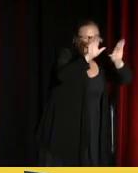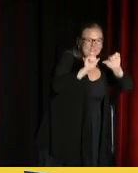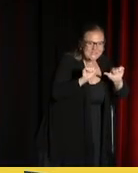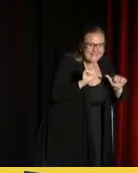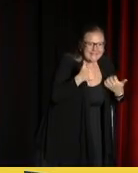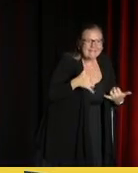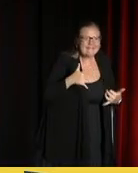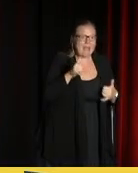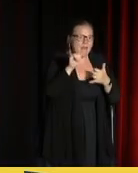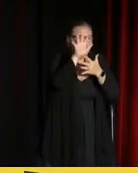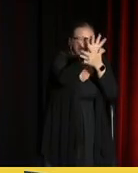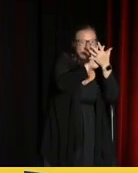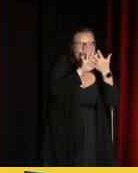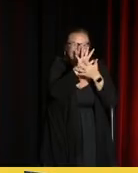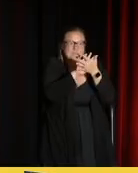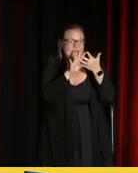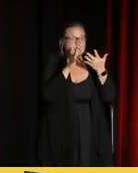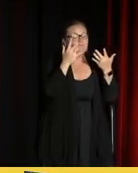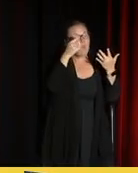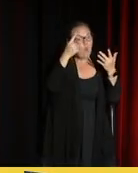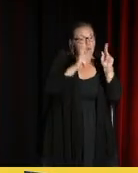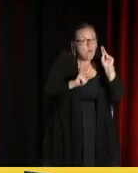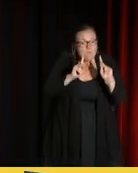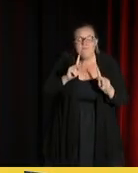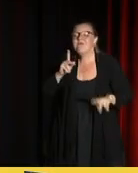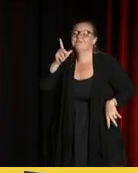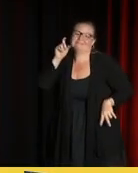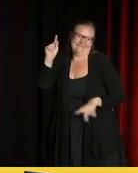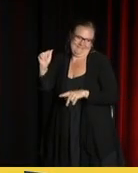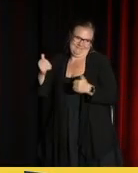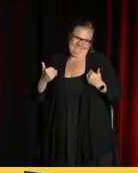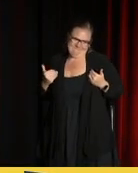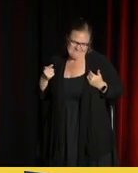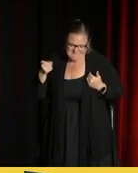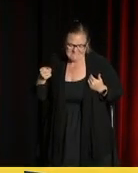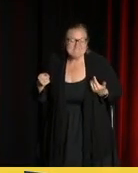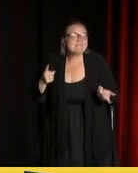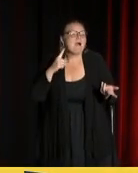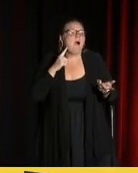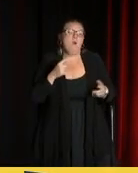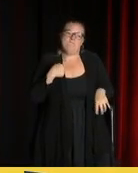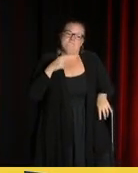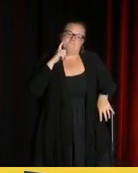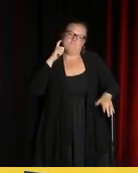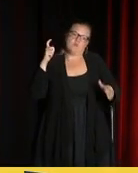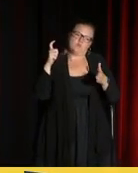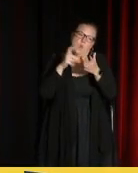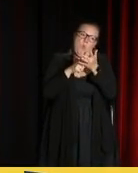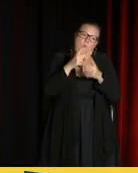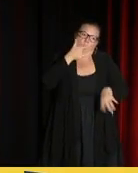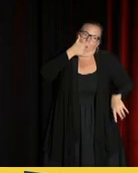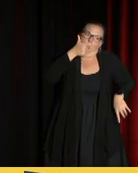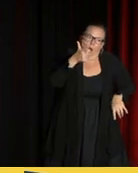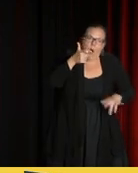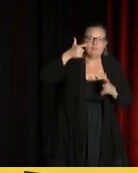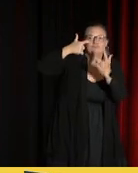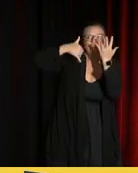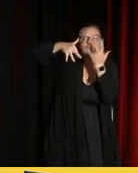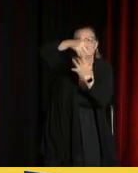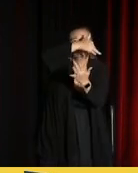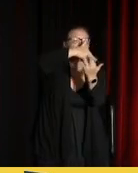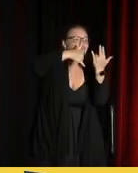and illusion for people with disabilities. So I could just tell, watching him, walking around the